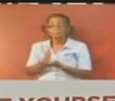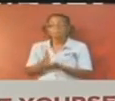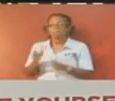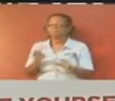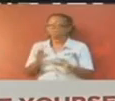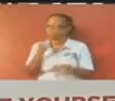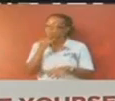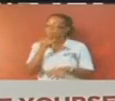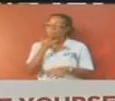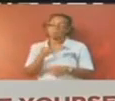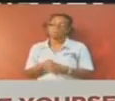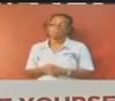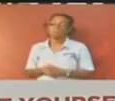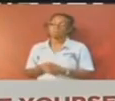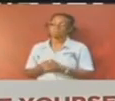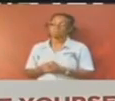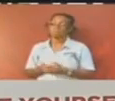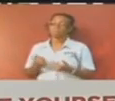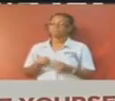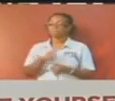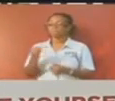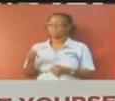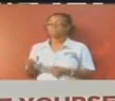are no laughing matter."